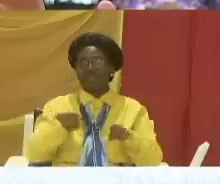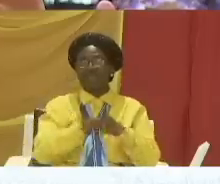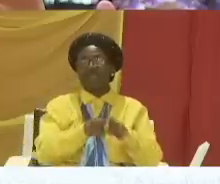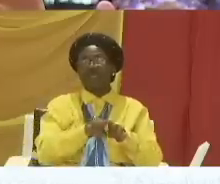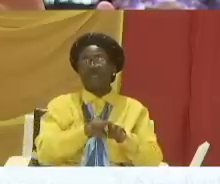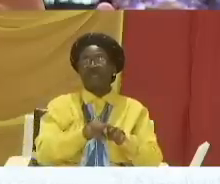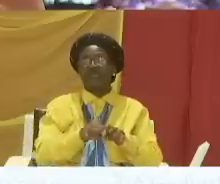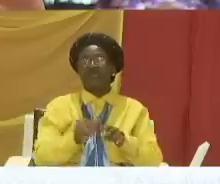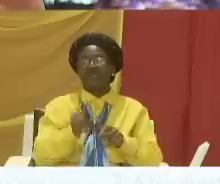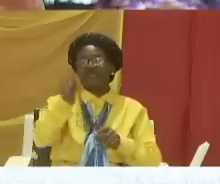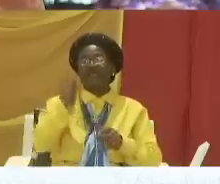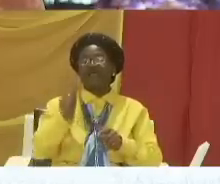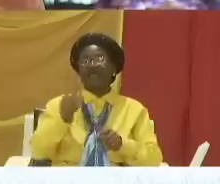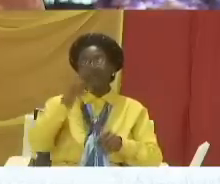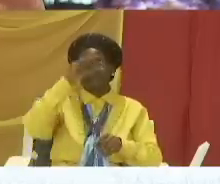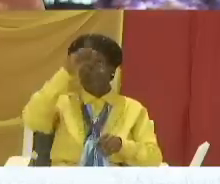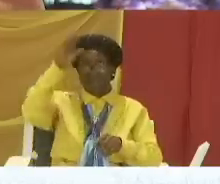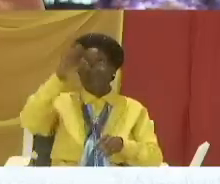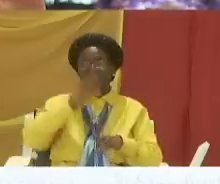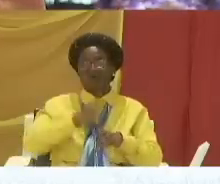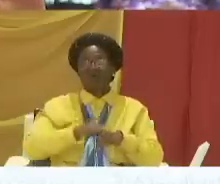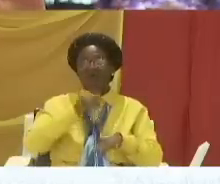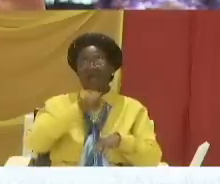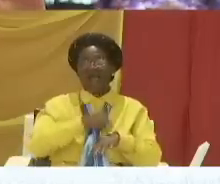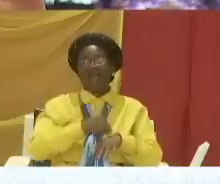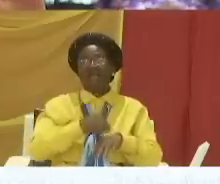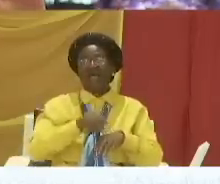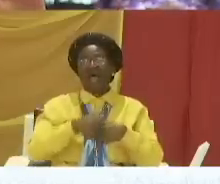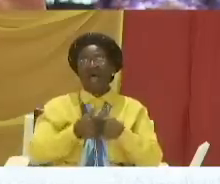How can I ever say that?